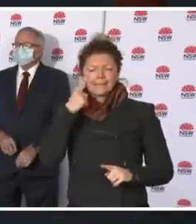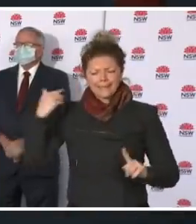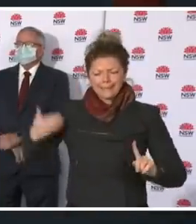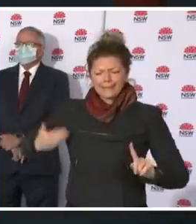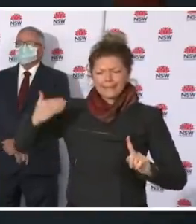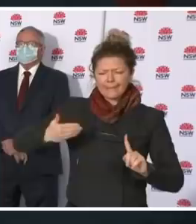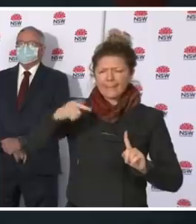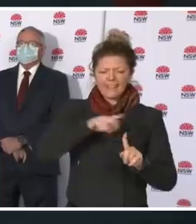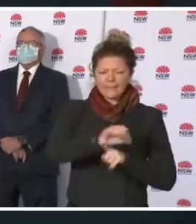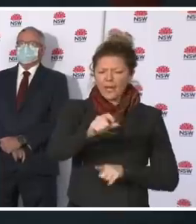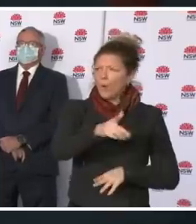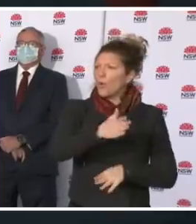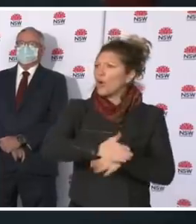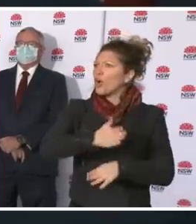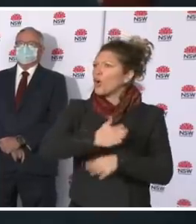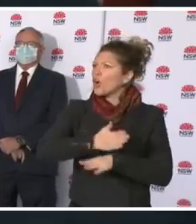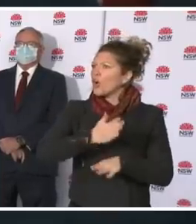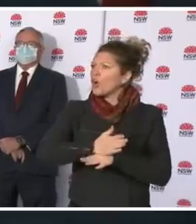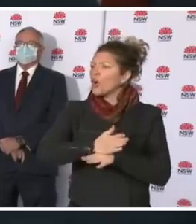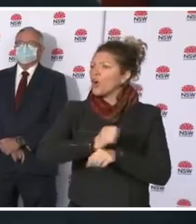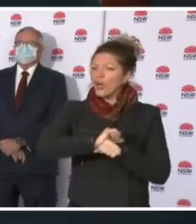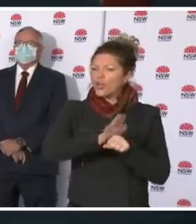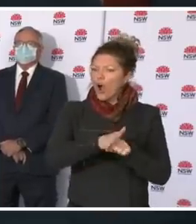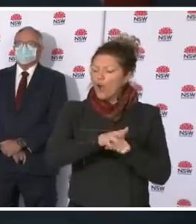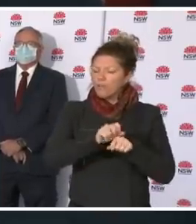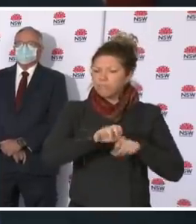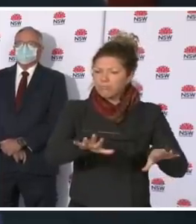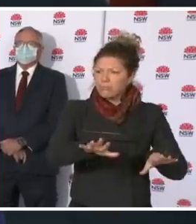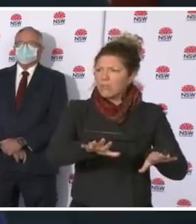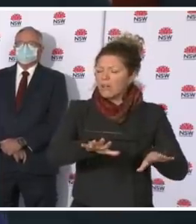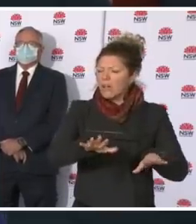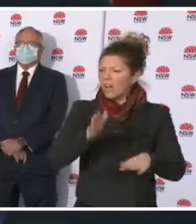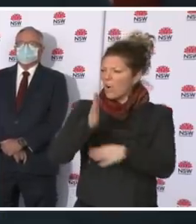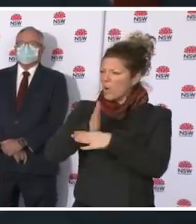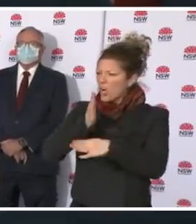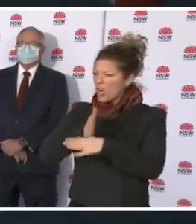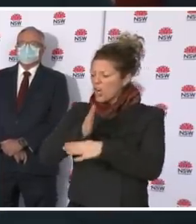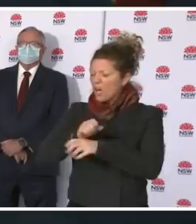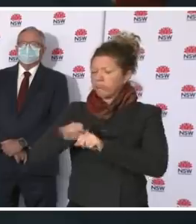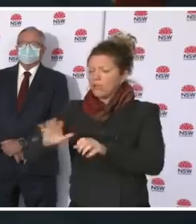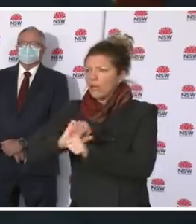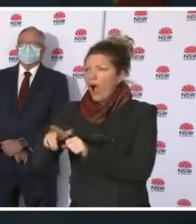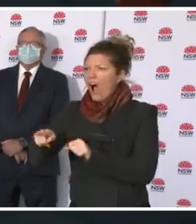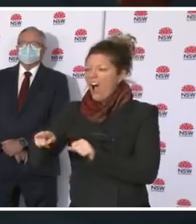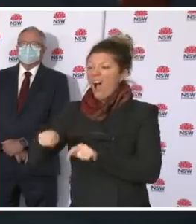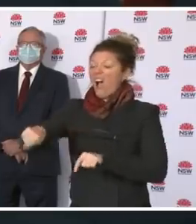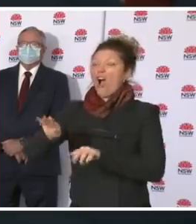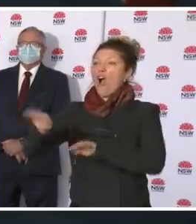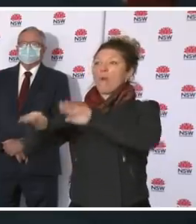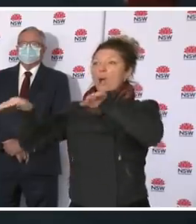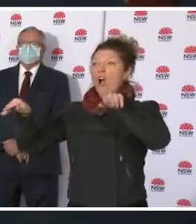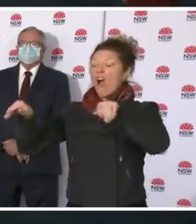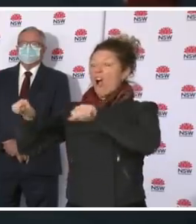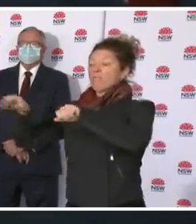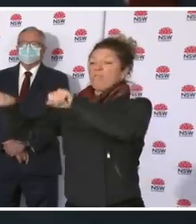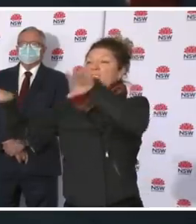workplaces which were further seeding other parts of Sydney. So that was the basis of the health advice, is we need to reduce